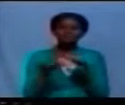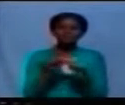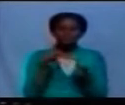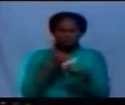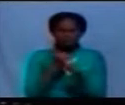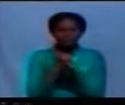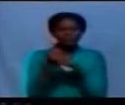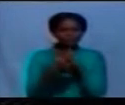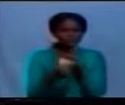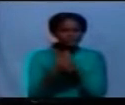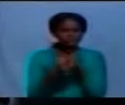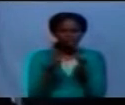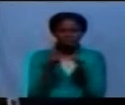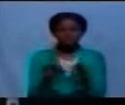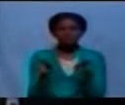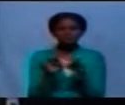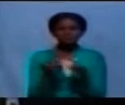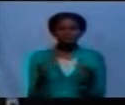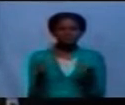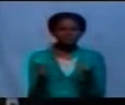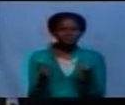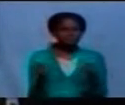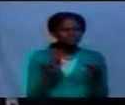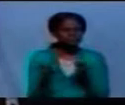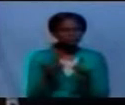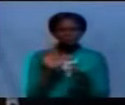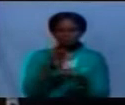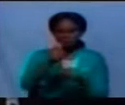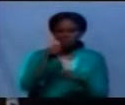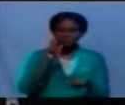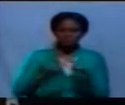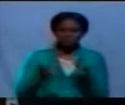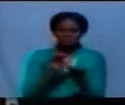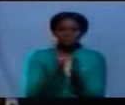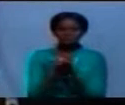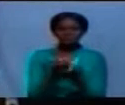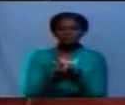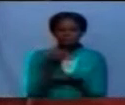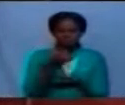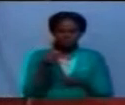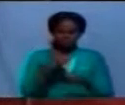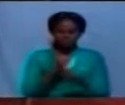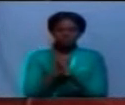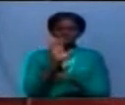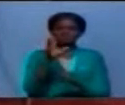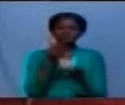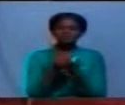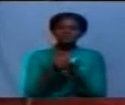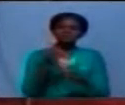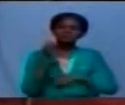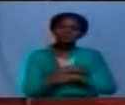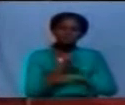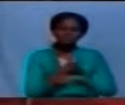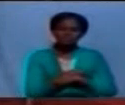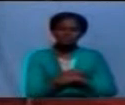making savings a priority. Exactly. But again, people say you never get rich by savings, but you get rich by investing, making your money work. And by saving,